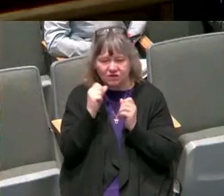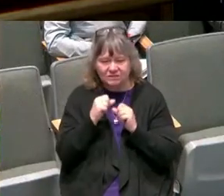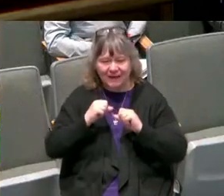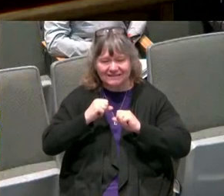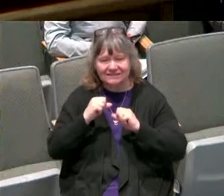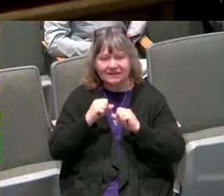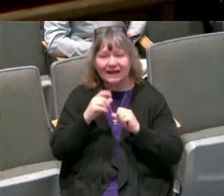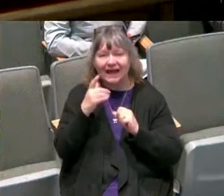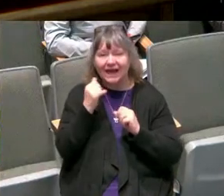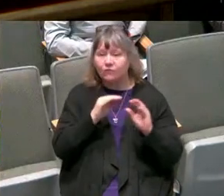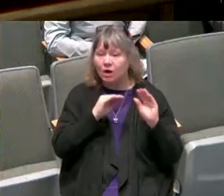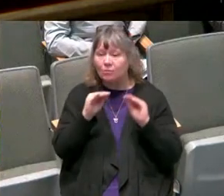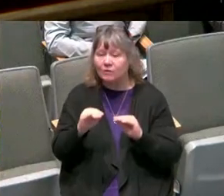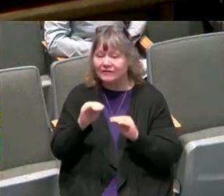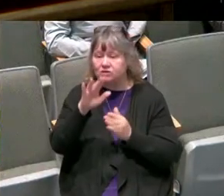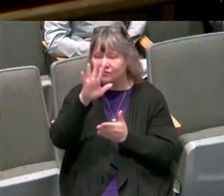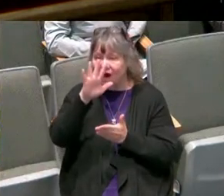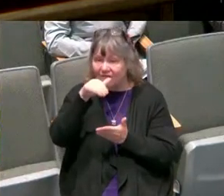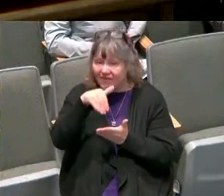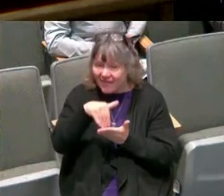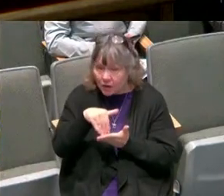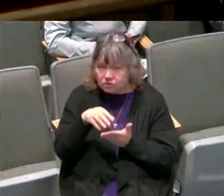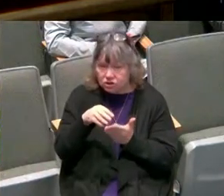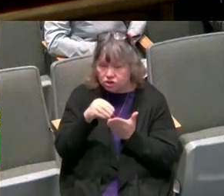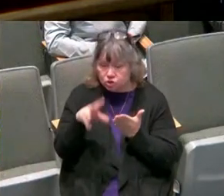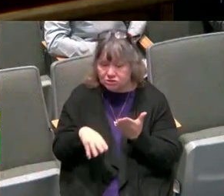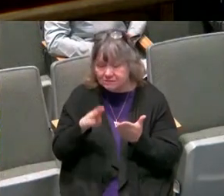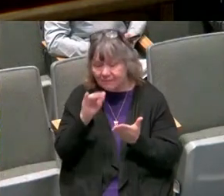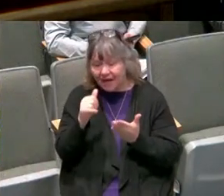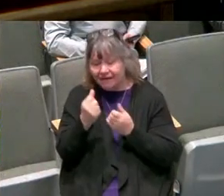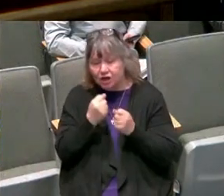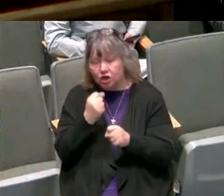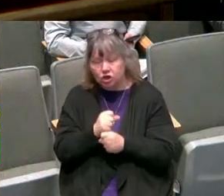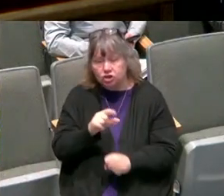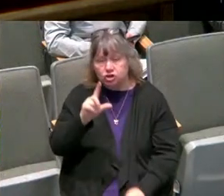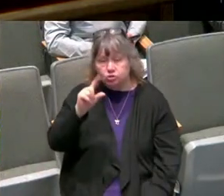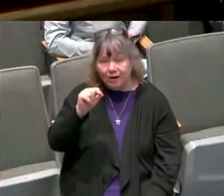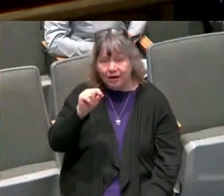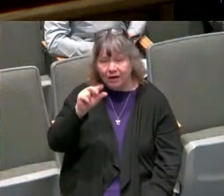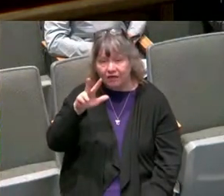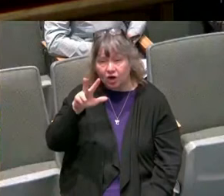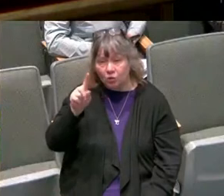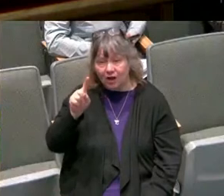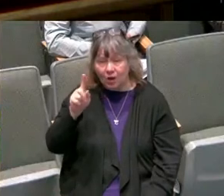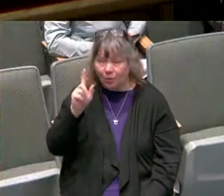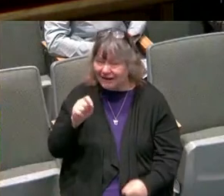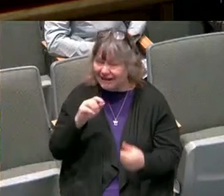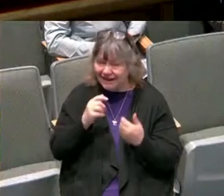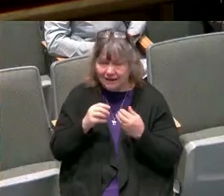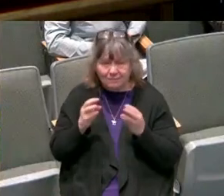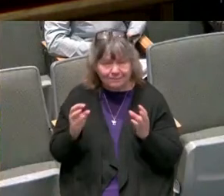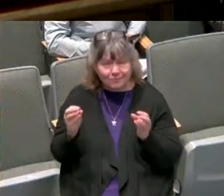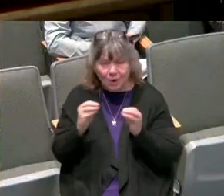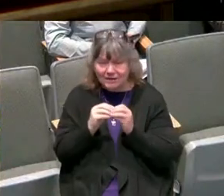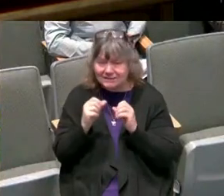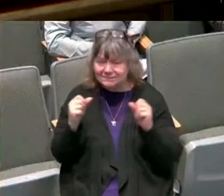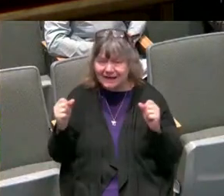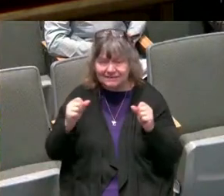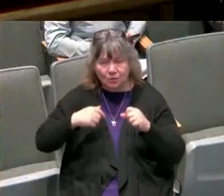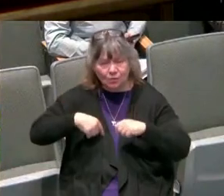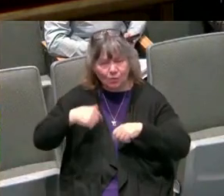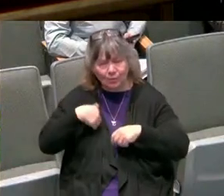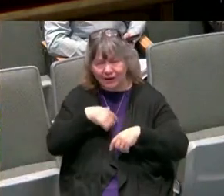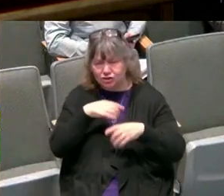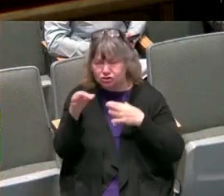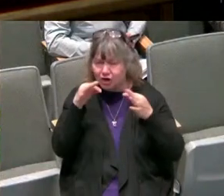if we are moving to 5 000 students by the year 2031 we need all the space that we are describing